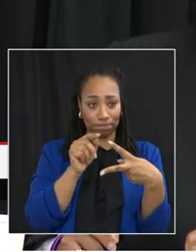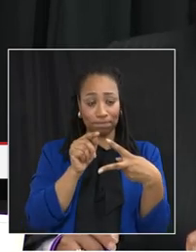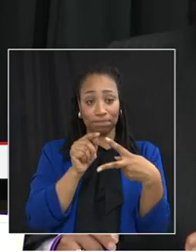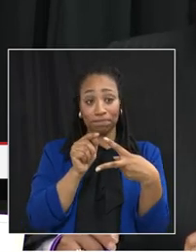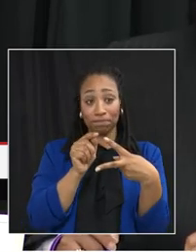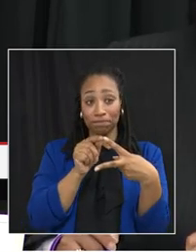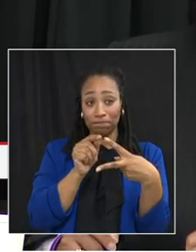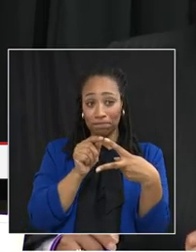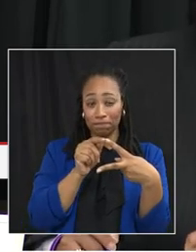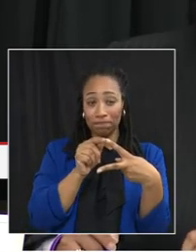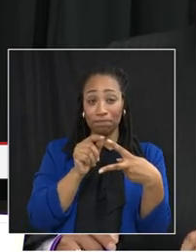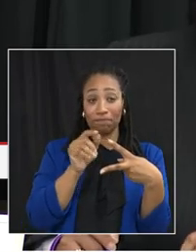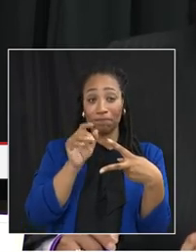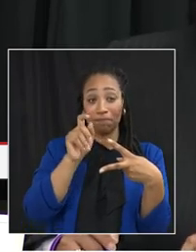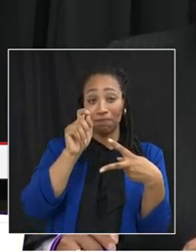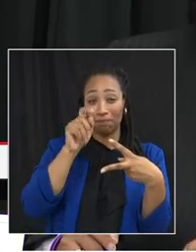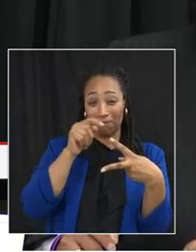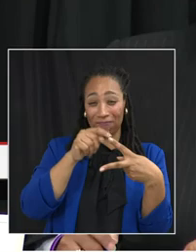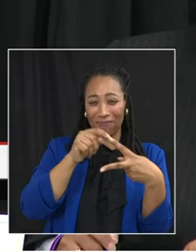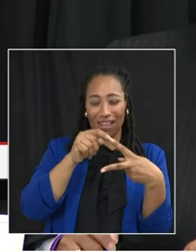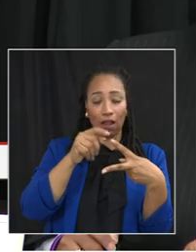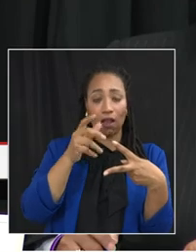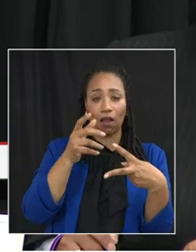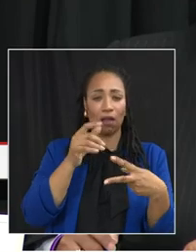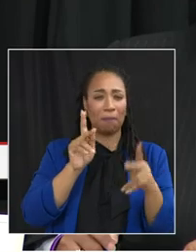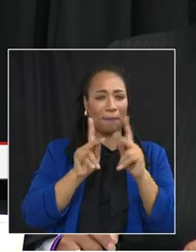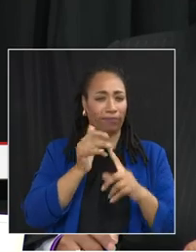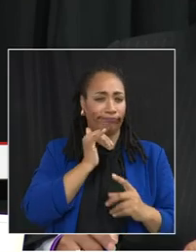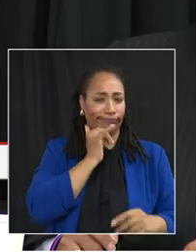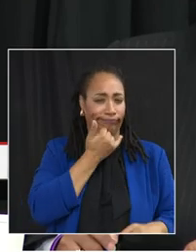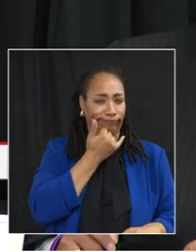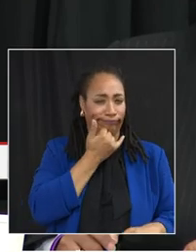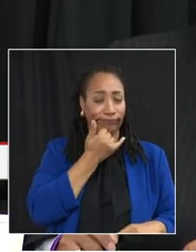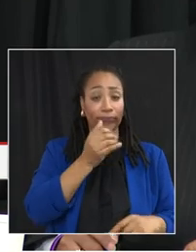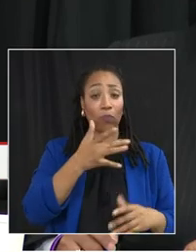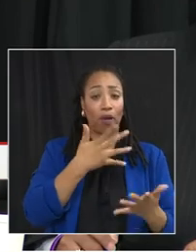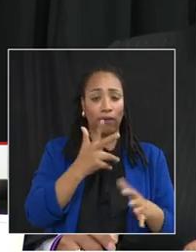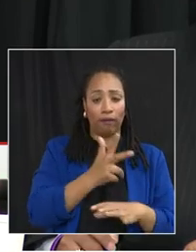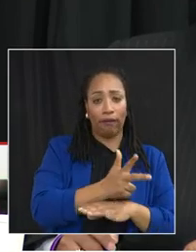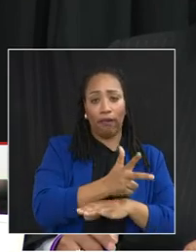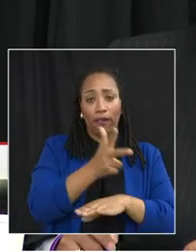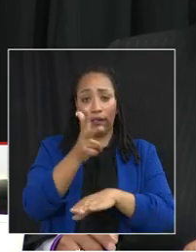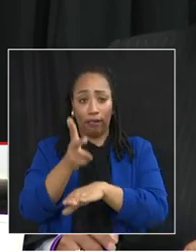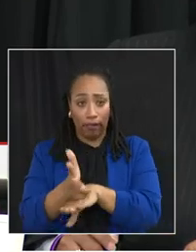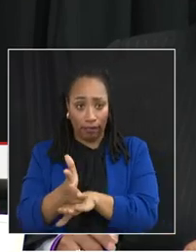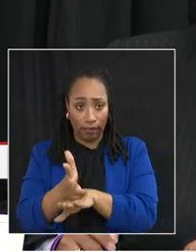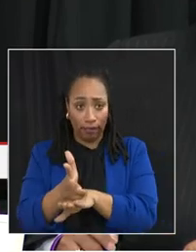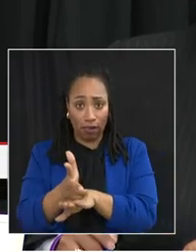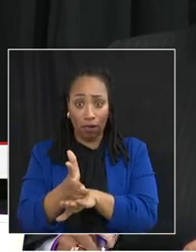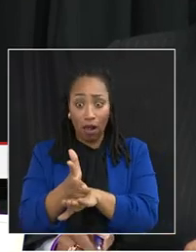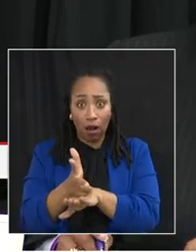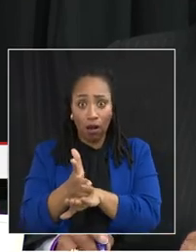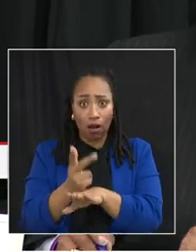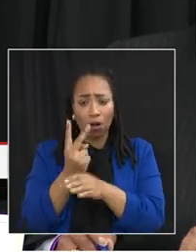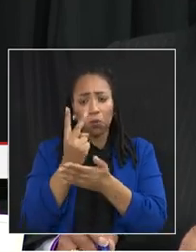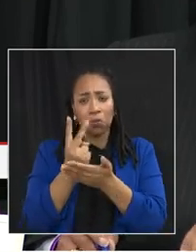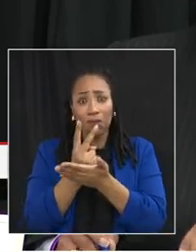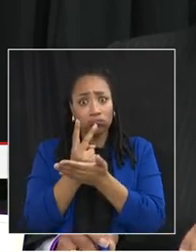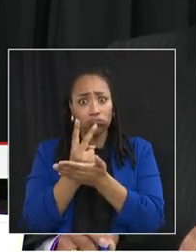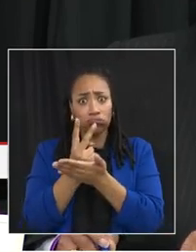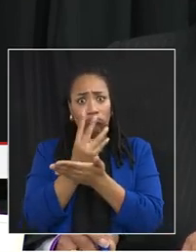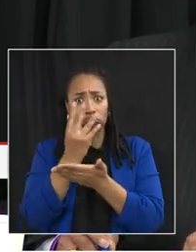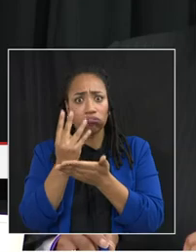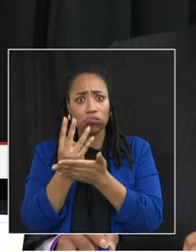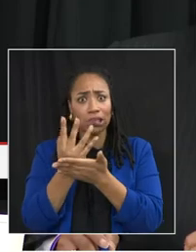And they were parking there all day, or I think you had to have a placard to use them